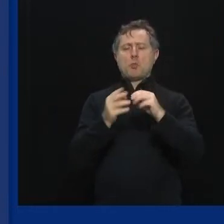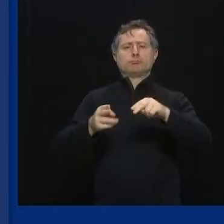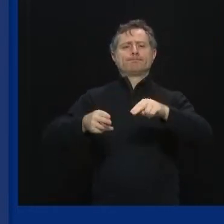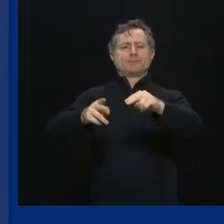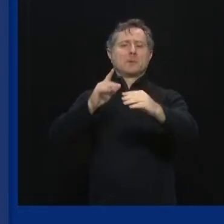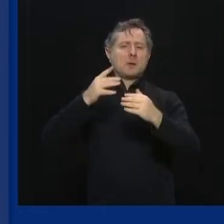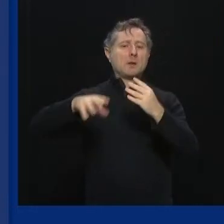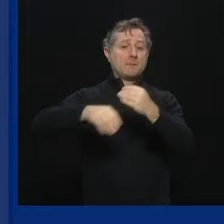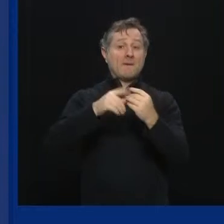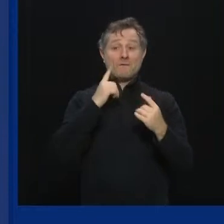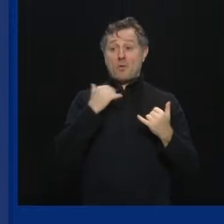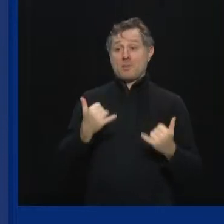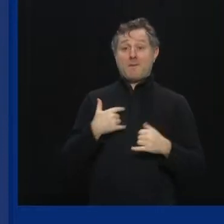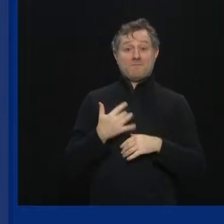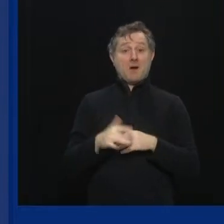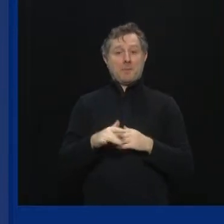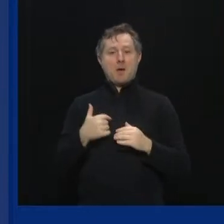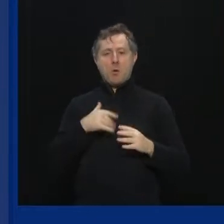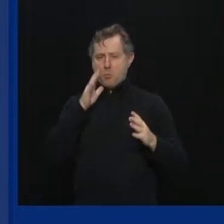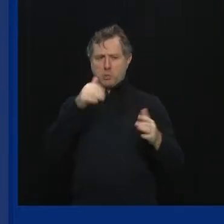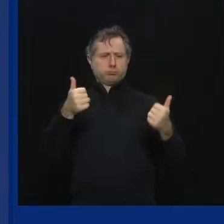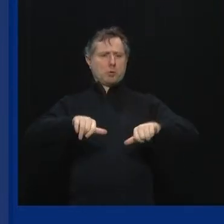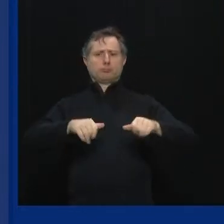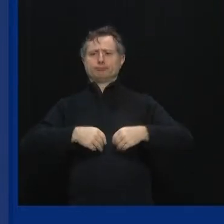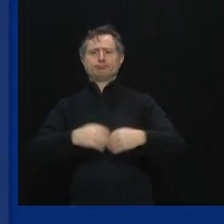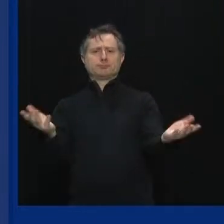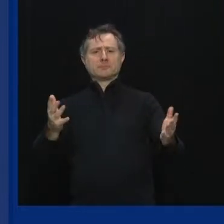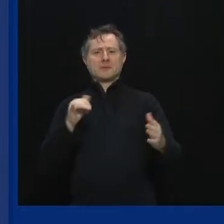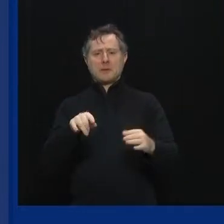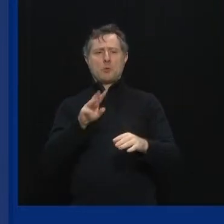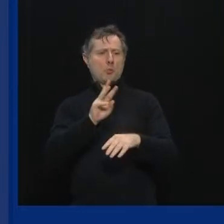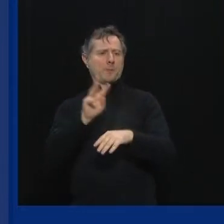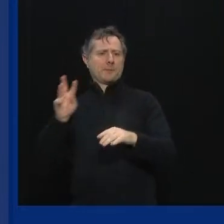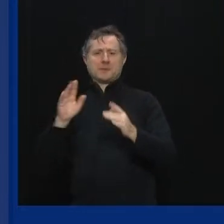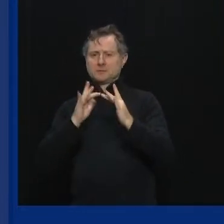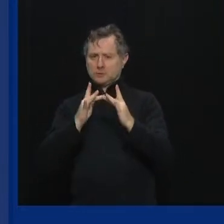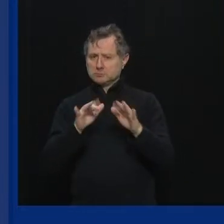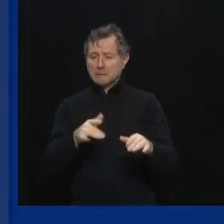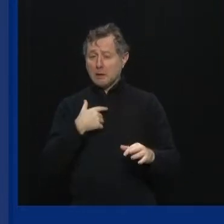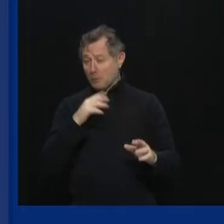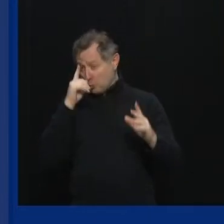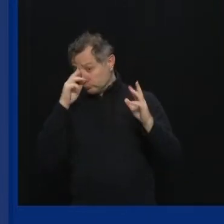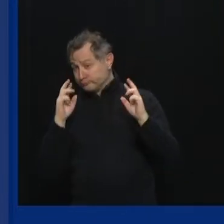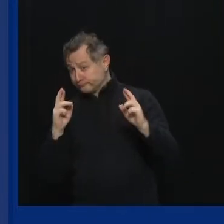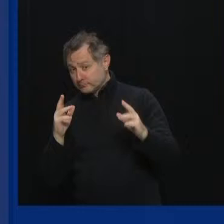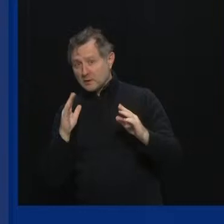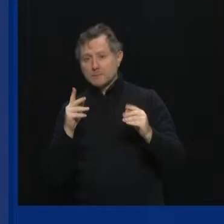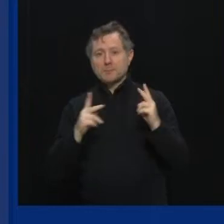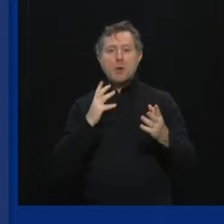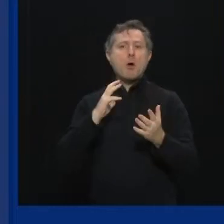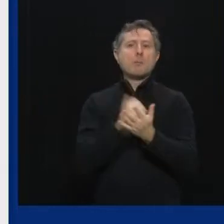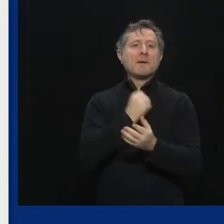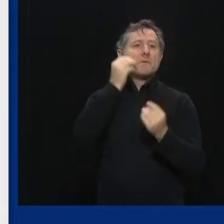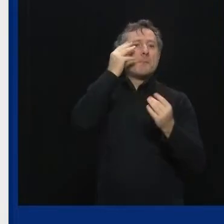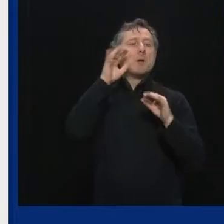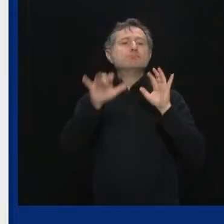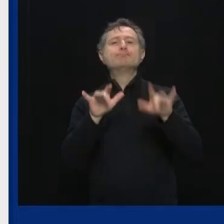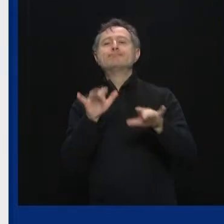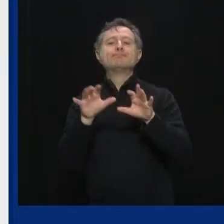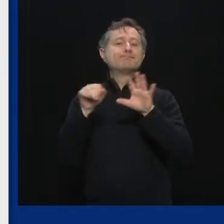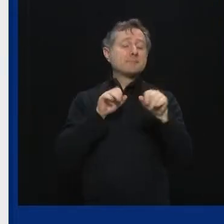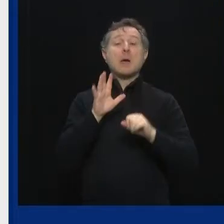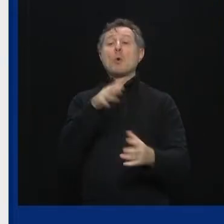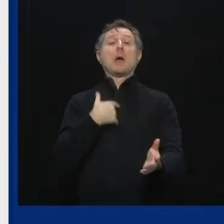available, and we can put them out here on this site here. So hopefully people will take advantage of this information. Again, it's all